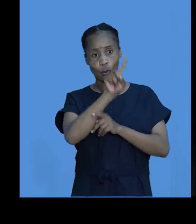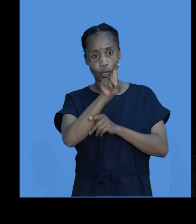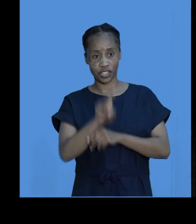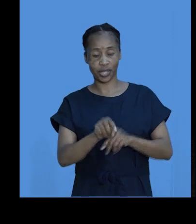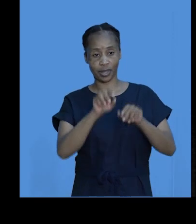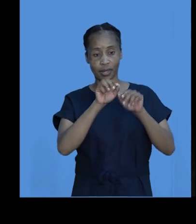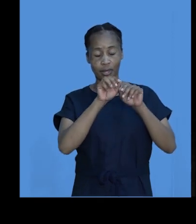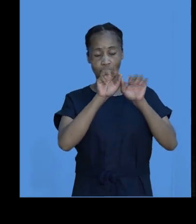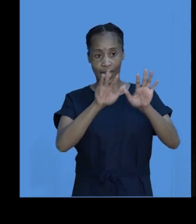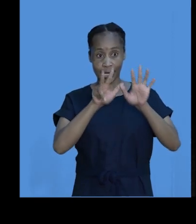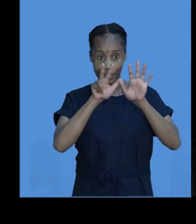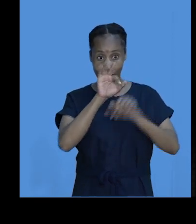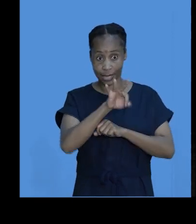2.